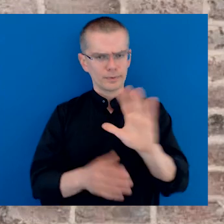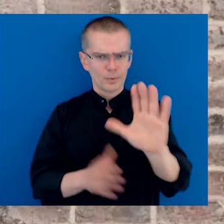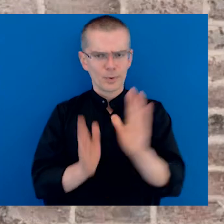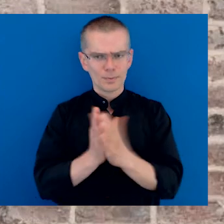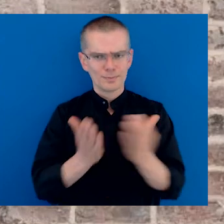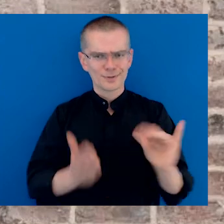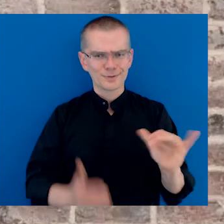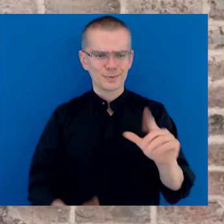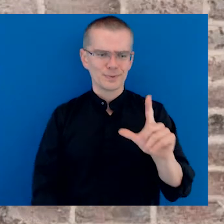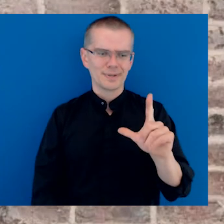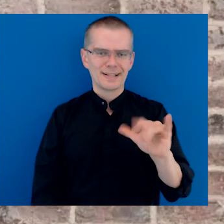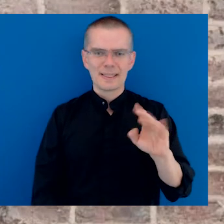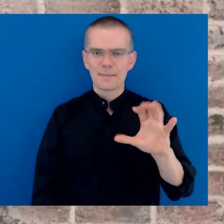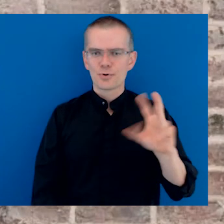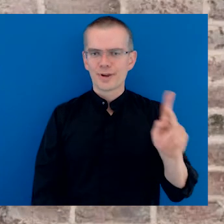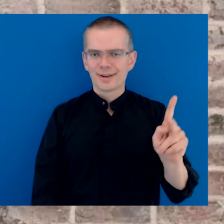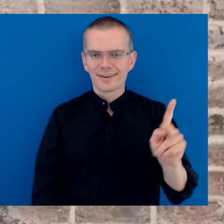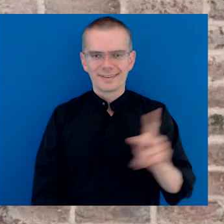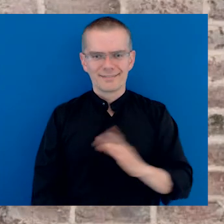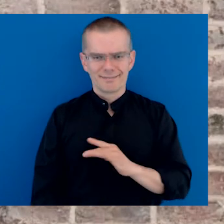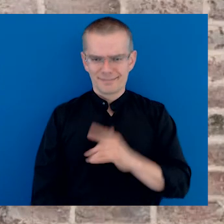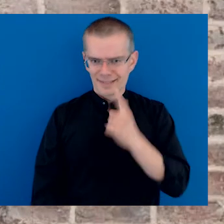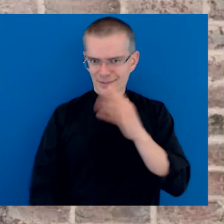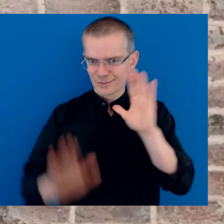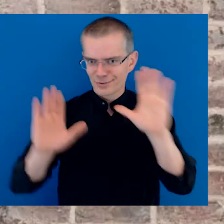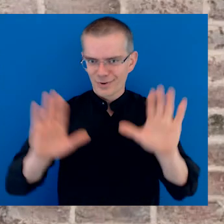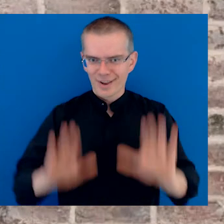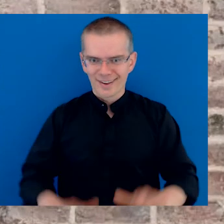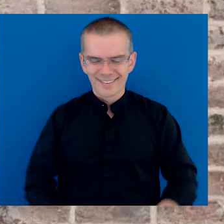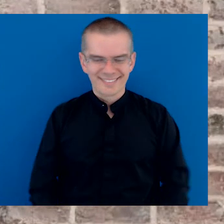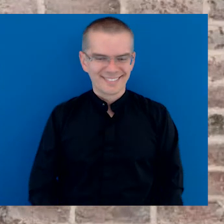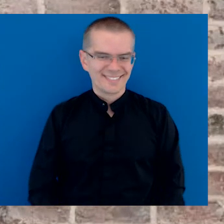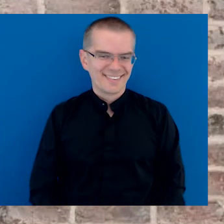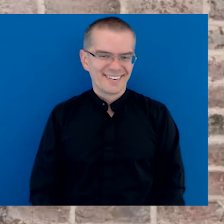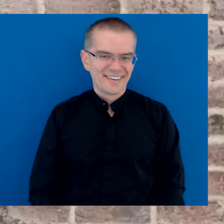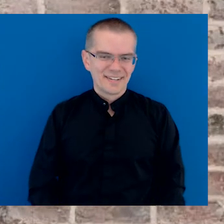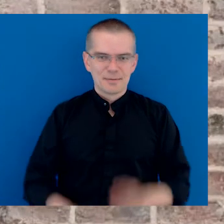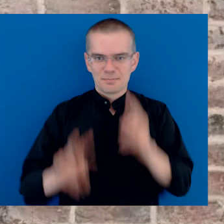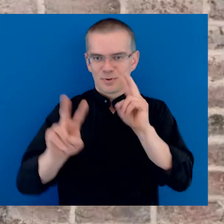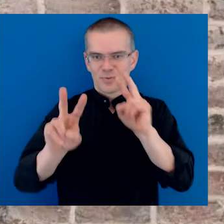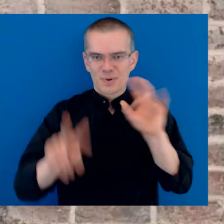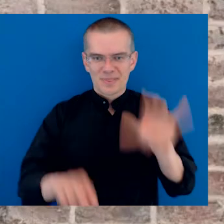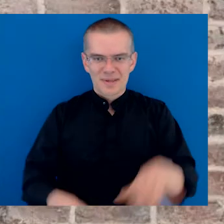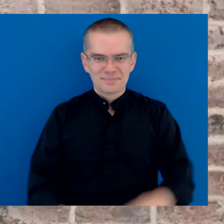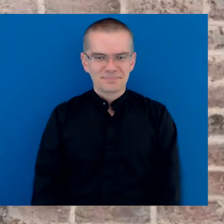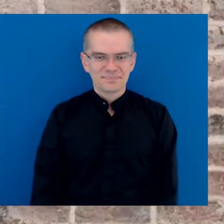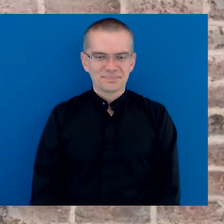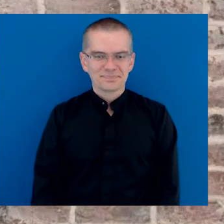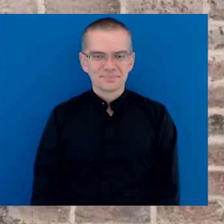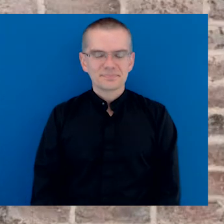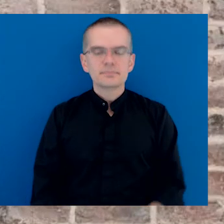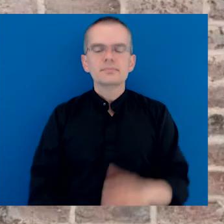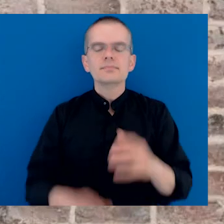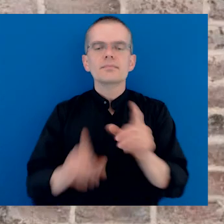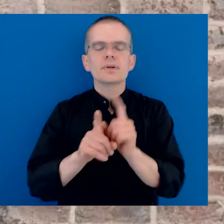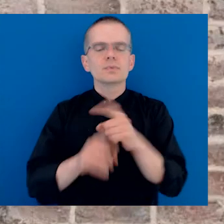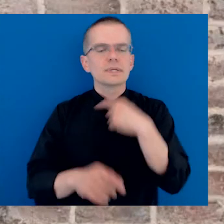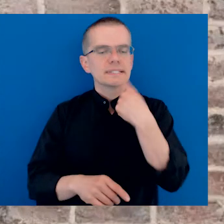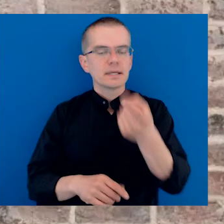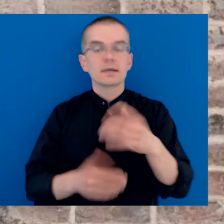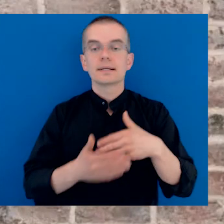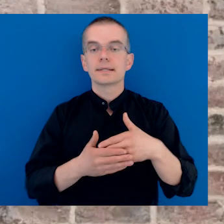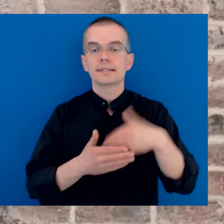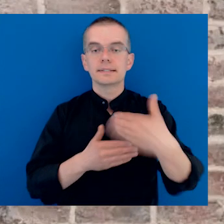by the way, Eric, I'm looking forward. I want to get a copy of your book, Limerick. It's great. Really look forward to that.